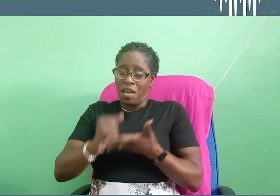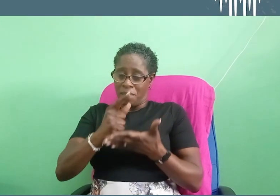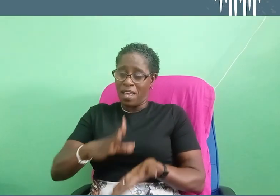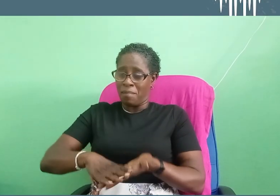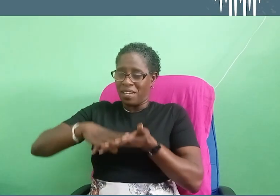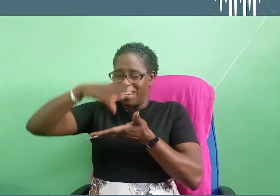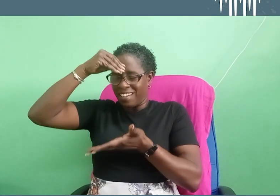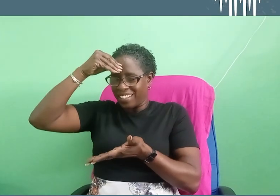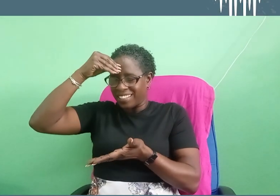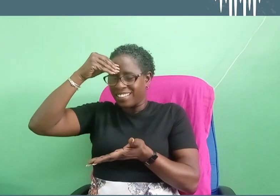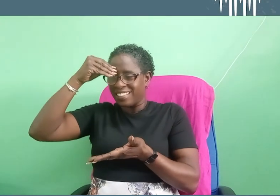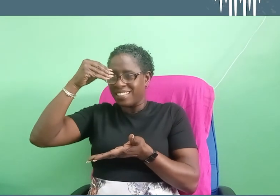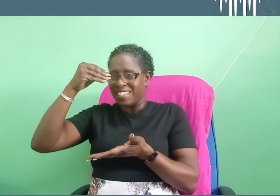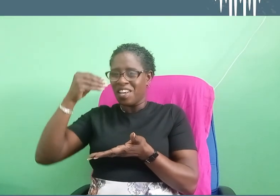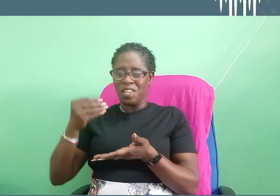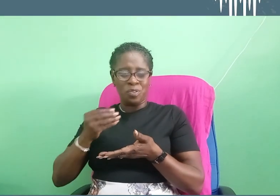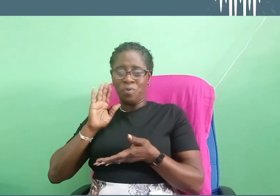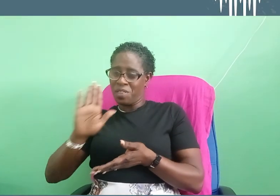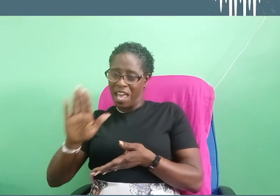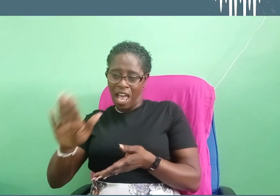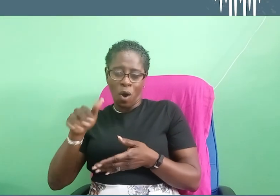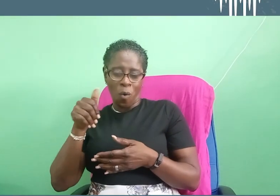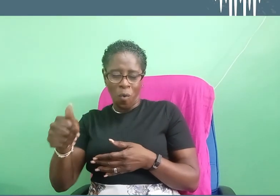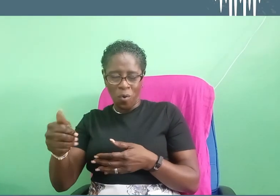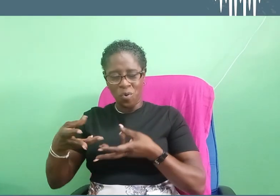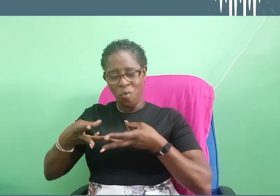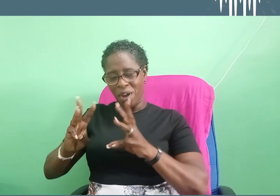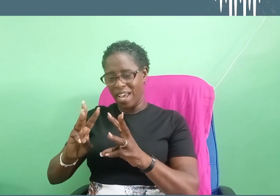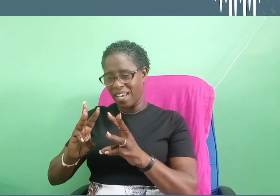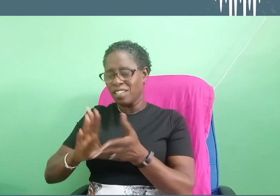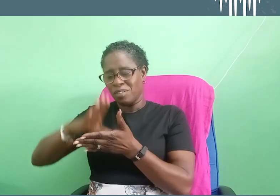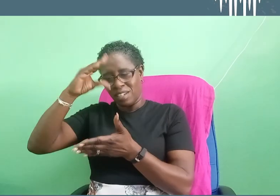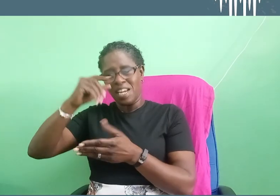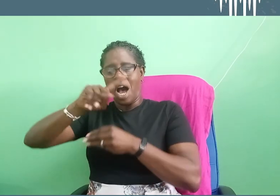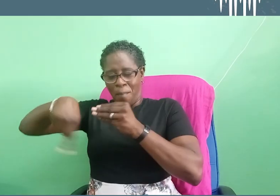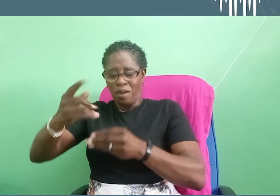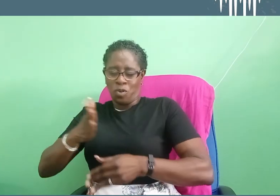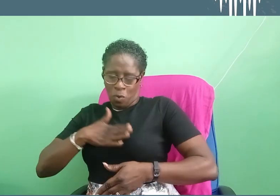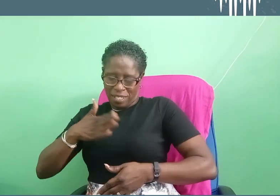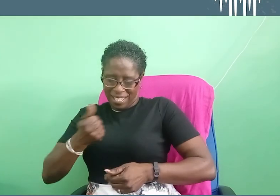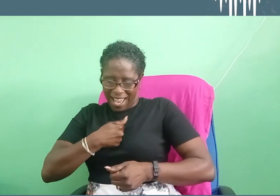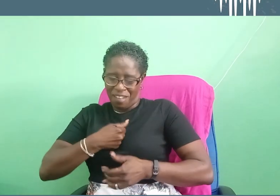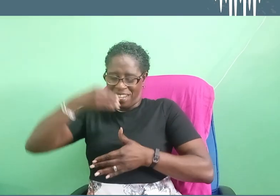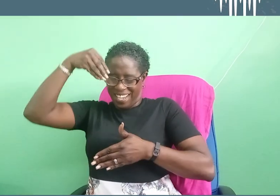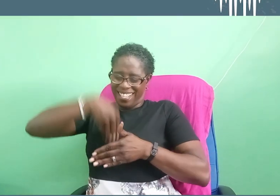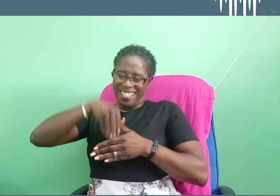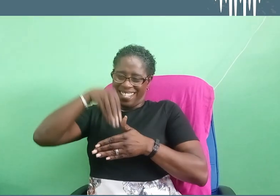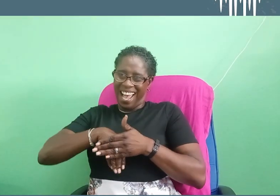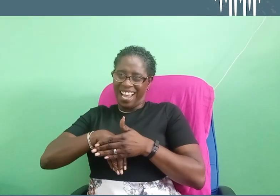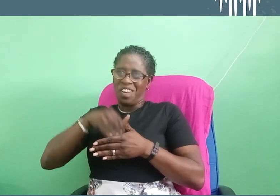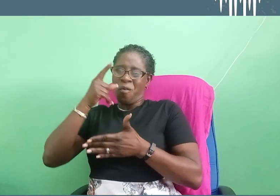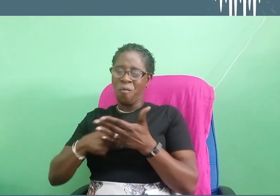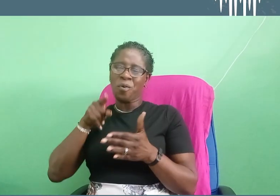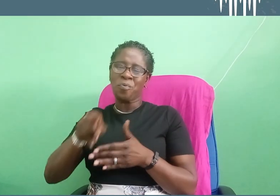their beautiful, brilliant way that they desire to learn who they are and what their needs are